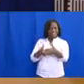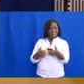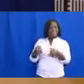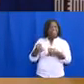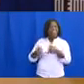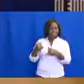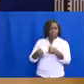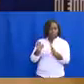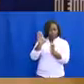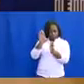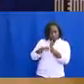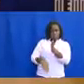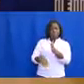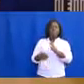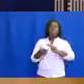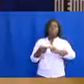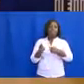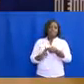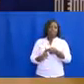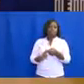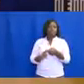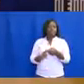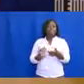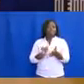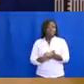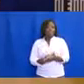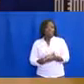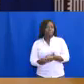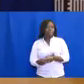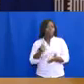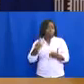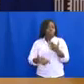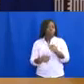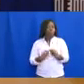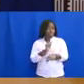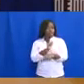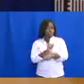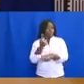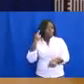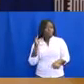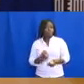to a reduction in the number of cases. That is what we are working for.